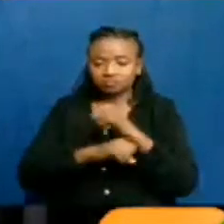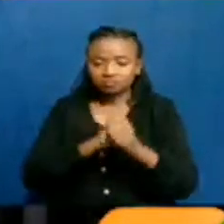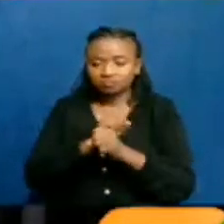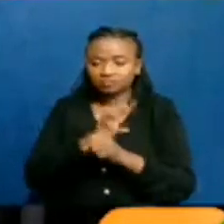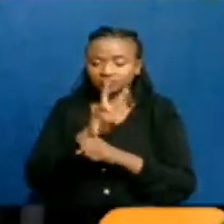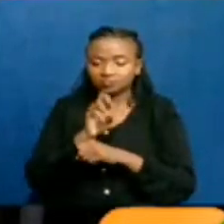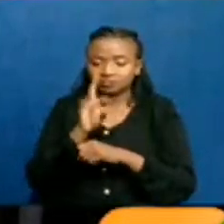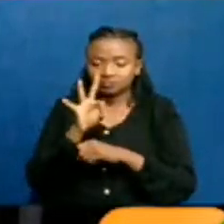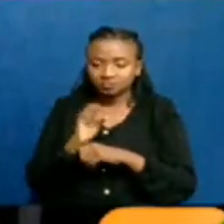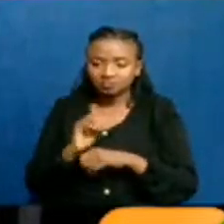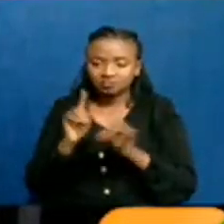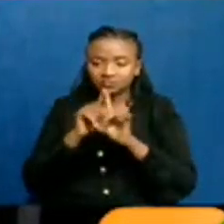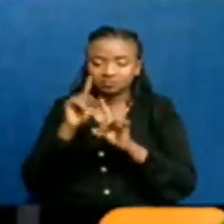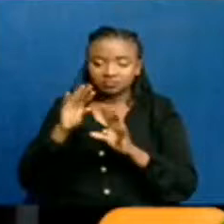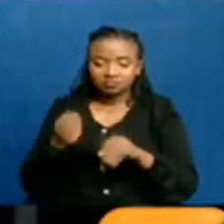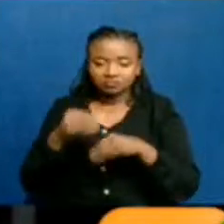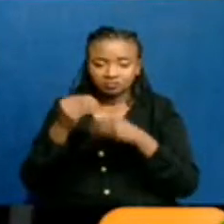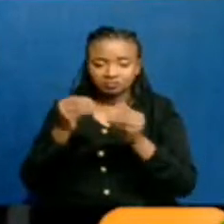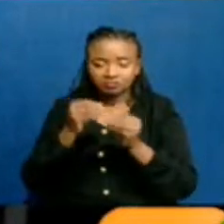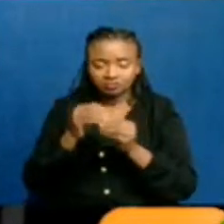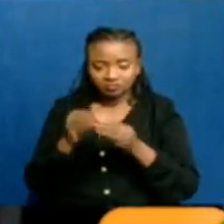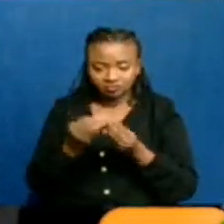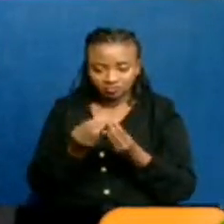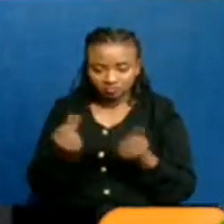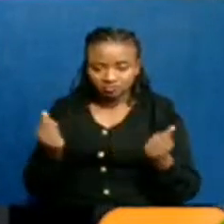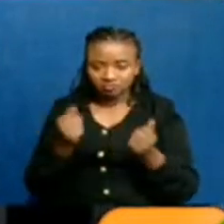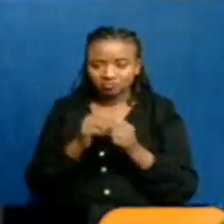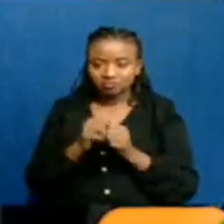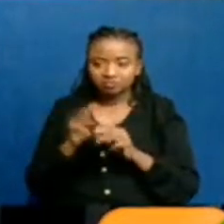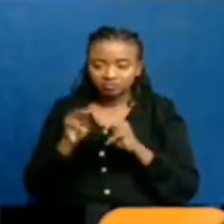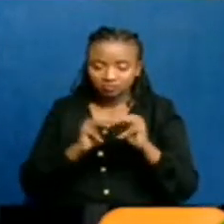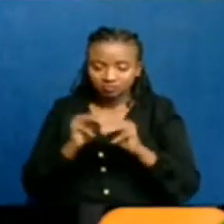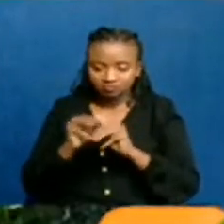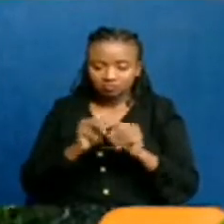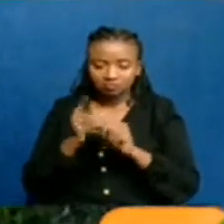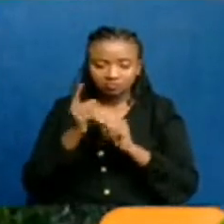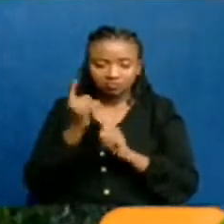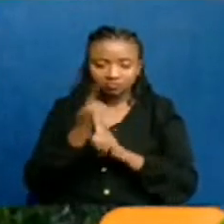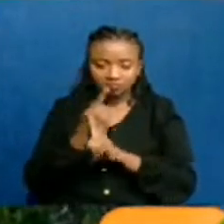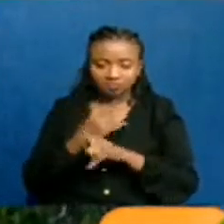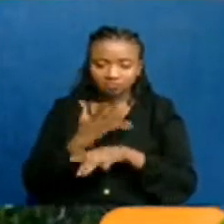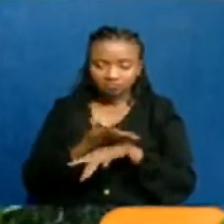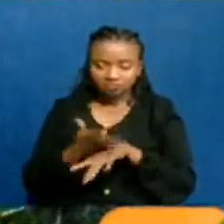digester offers a scalable solution for managing invasive plants and organic waste.